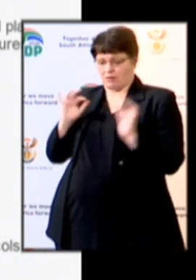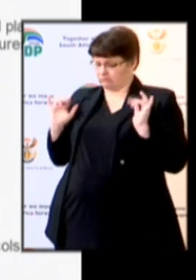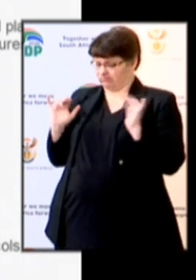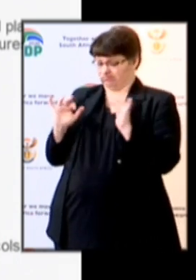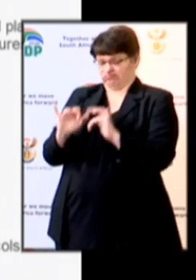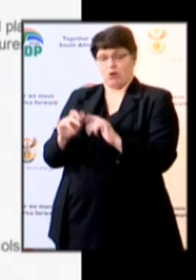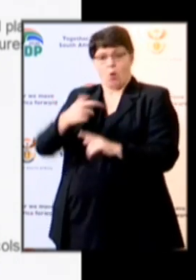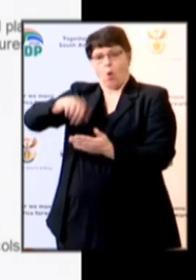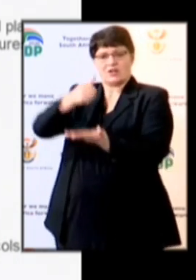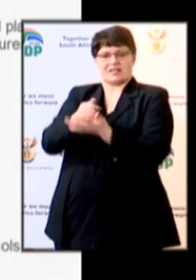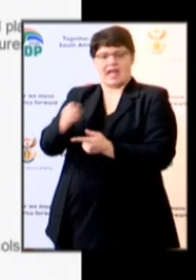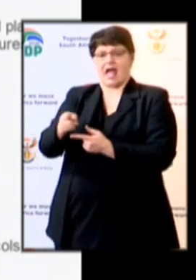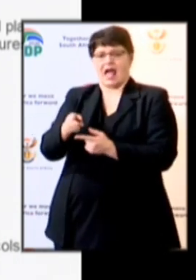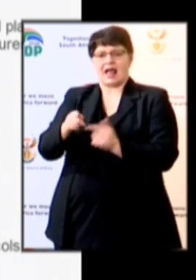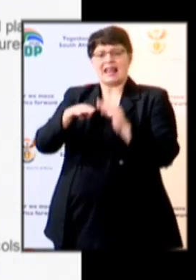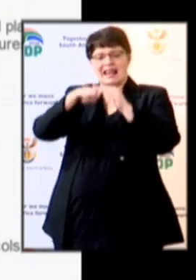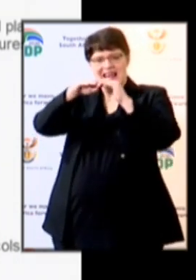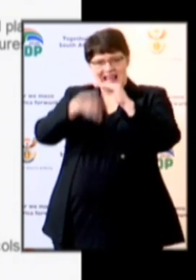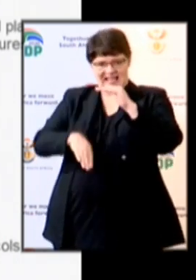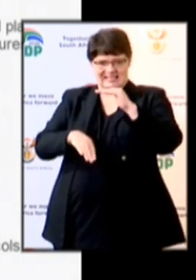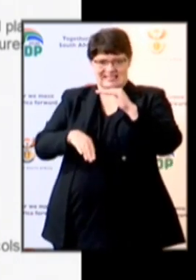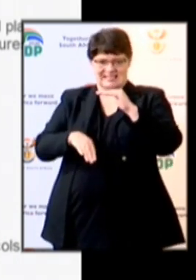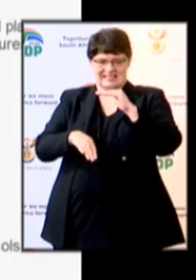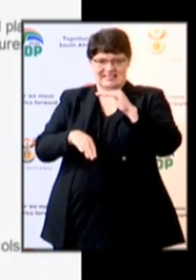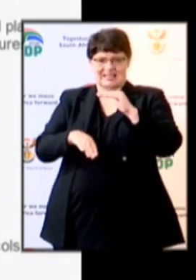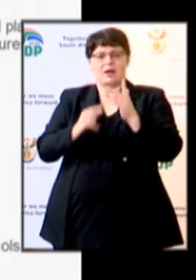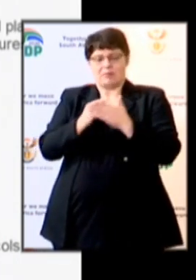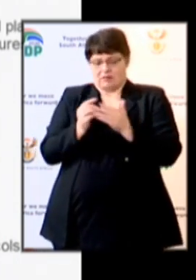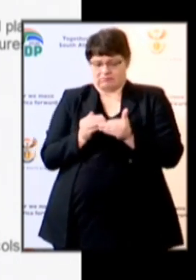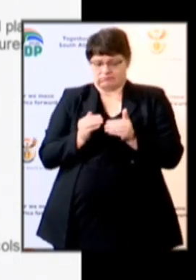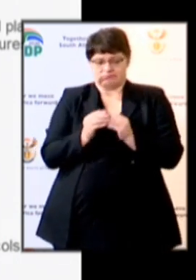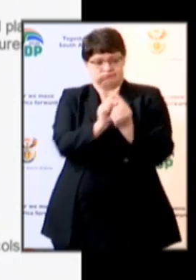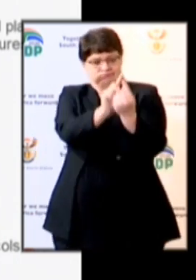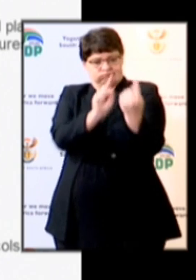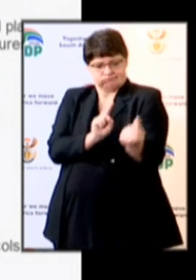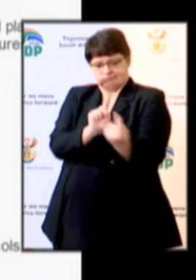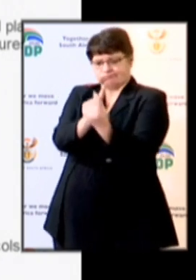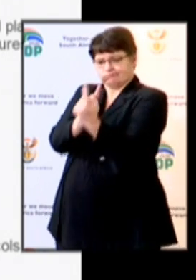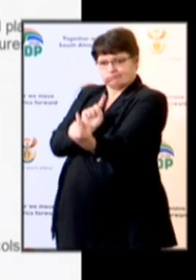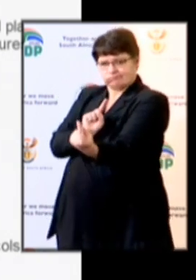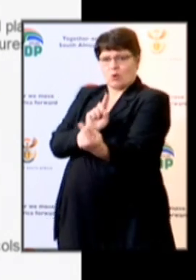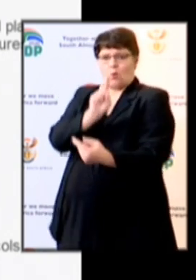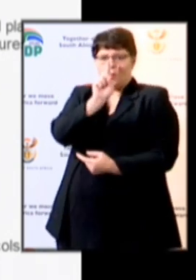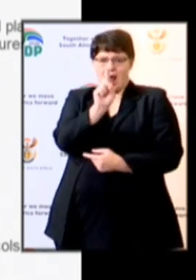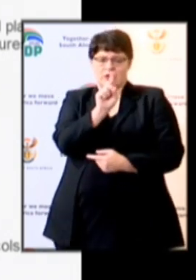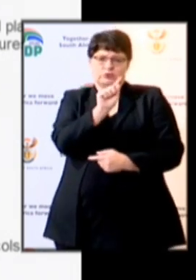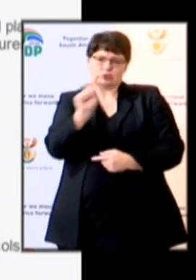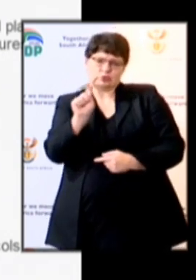than less than 1.5 to 2 meters apart.